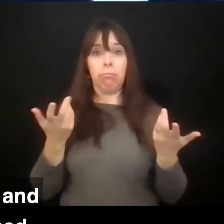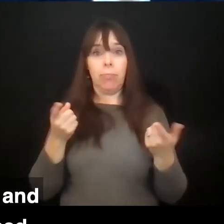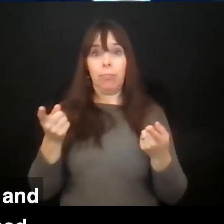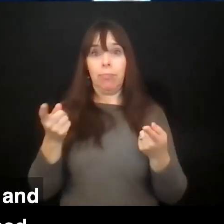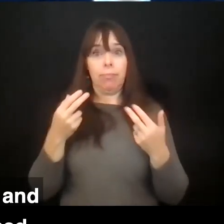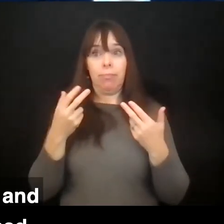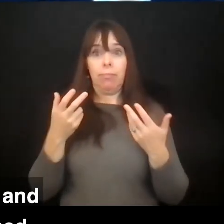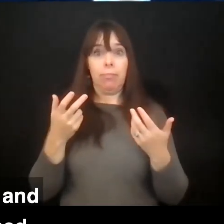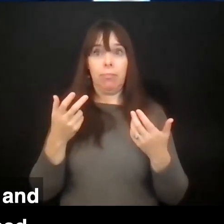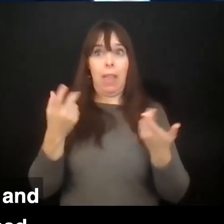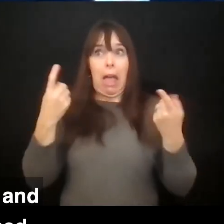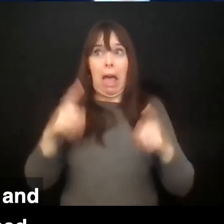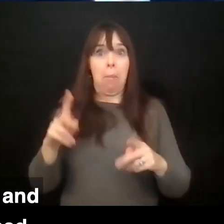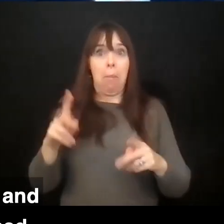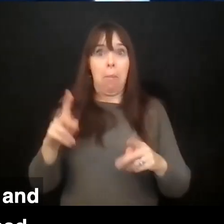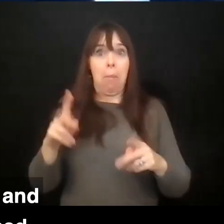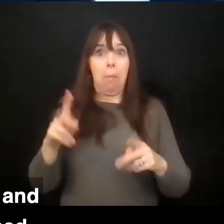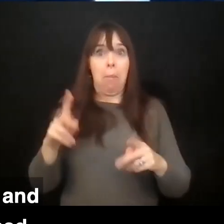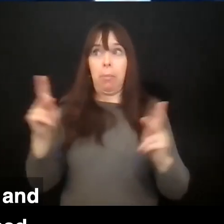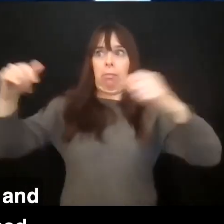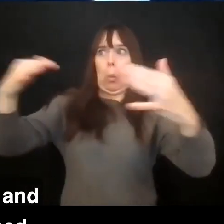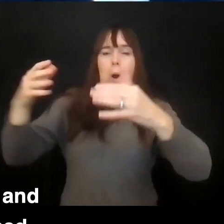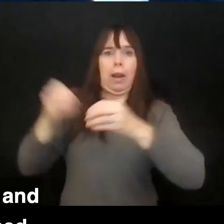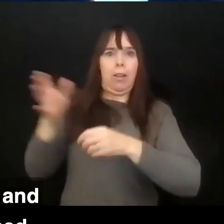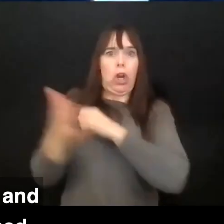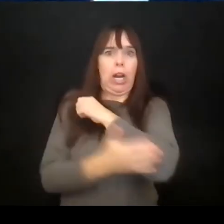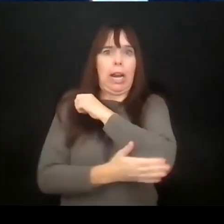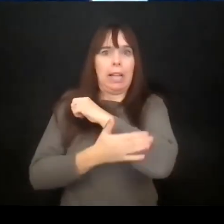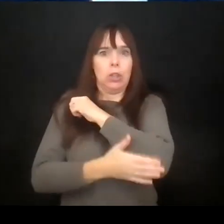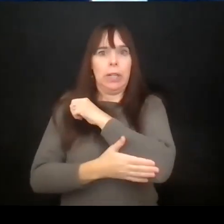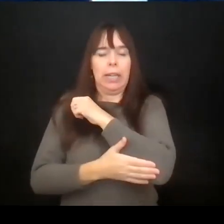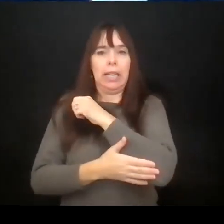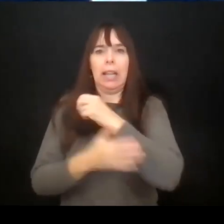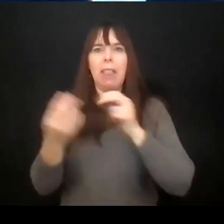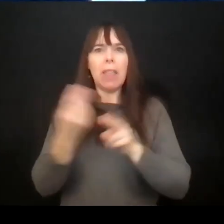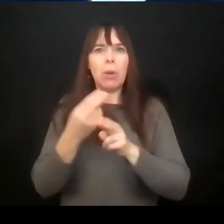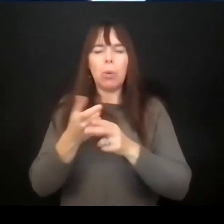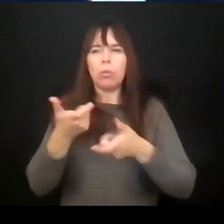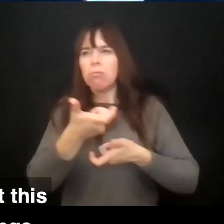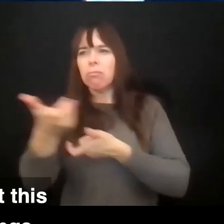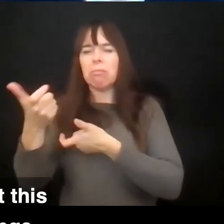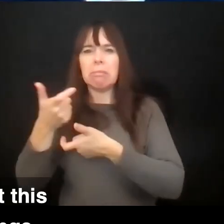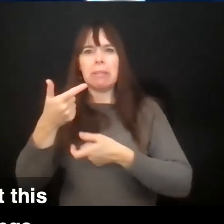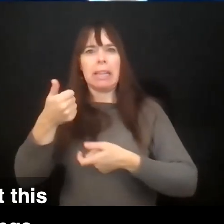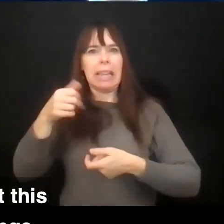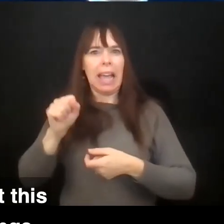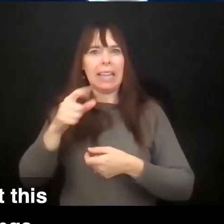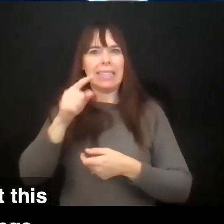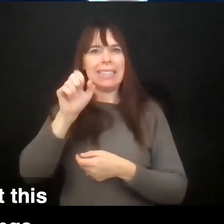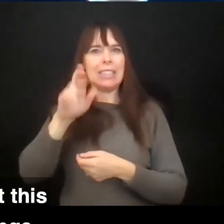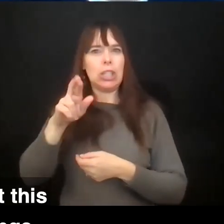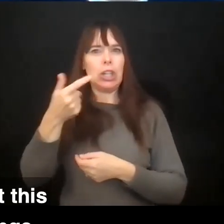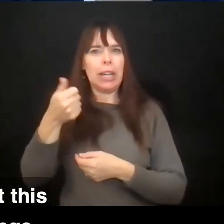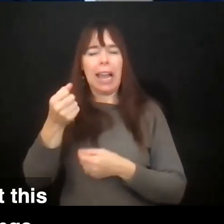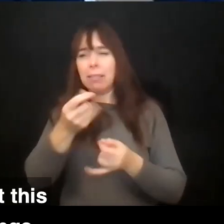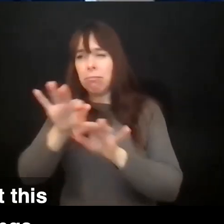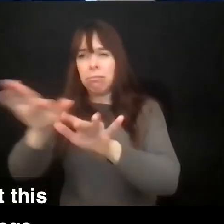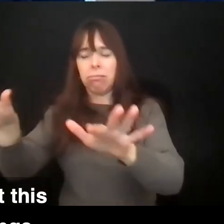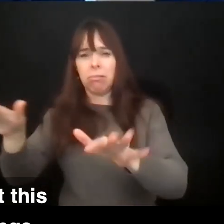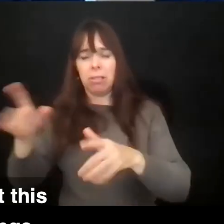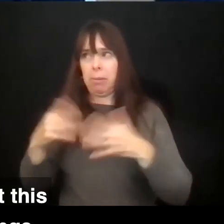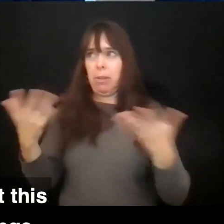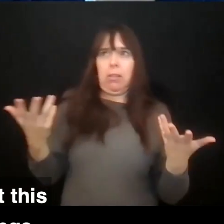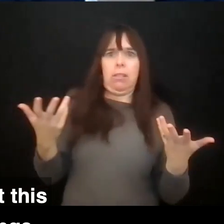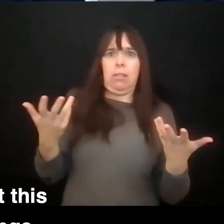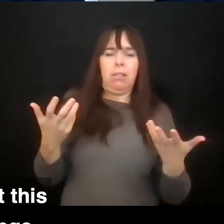had this war going on, and tear gas was being used, and also hearing